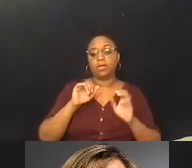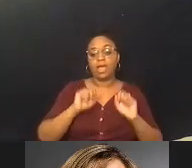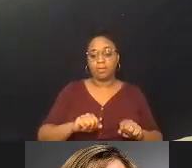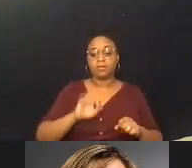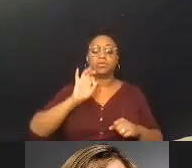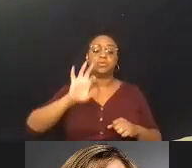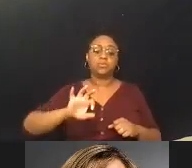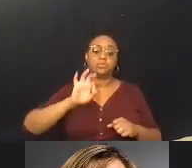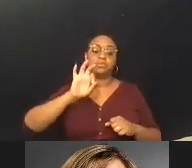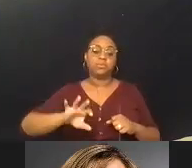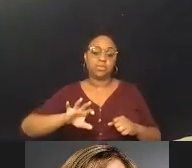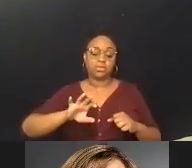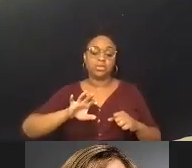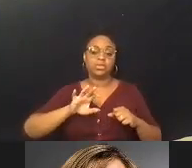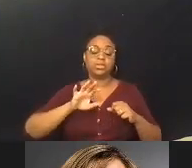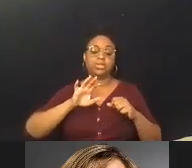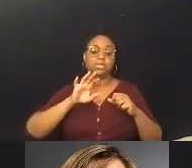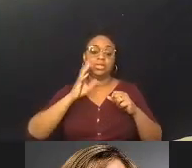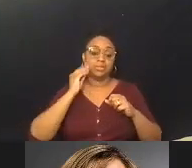especially as a woman of color, is